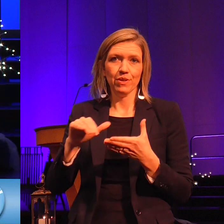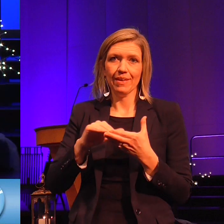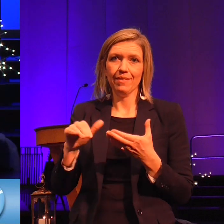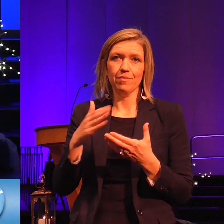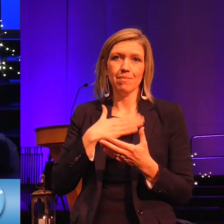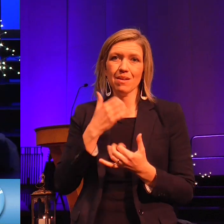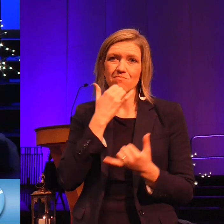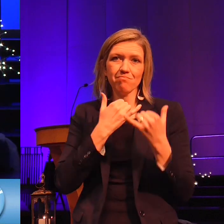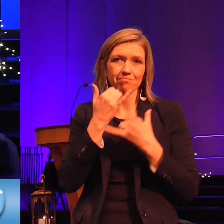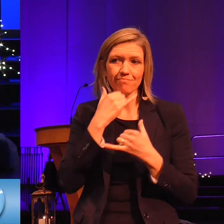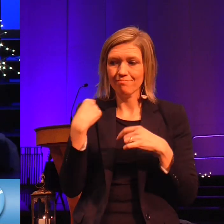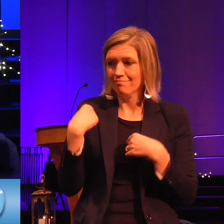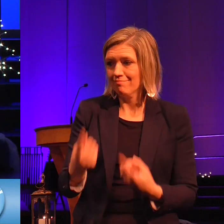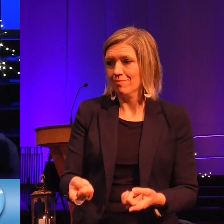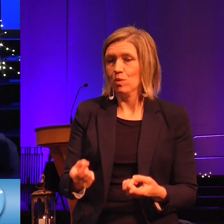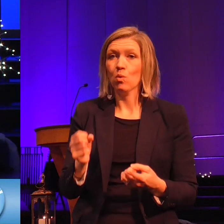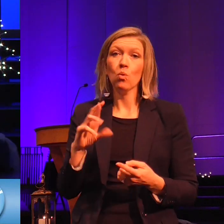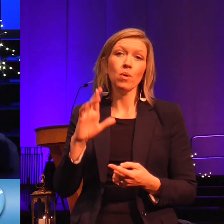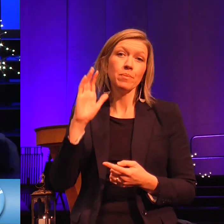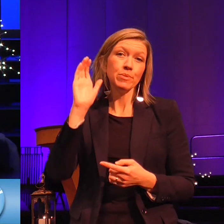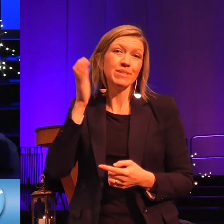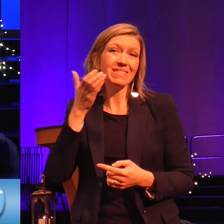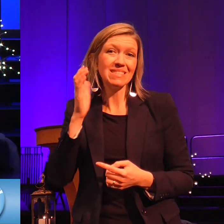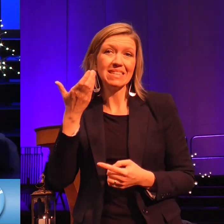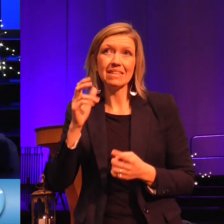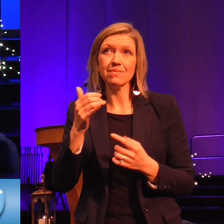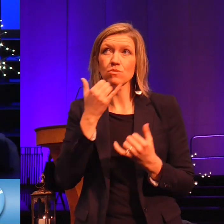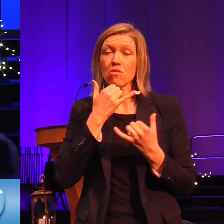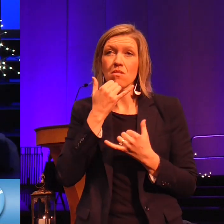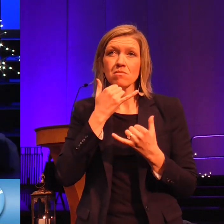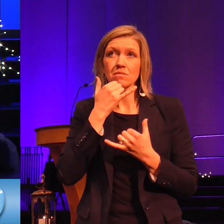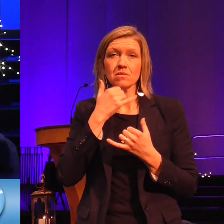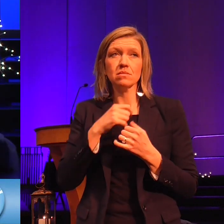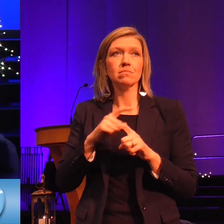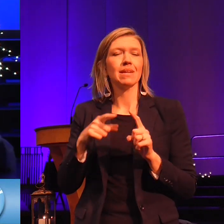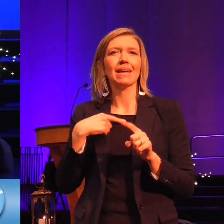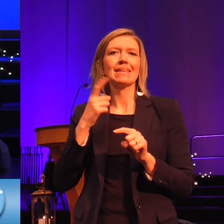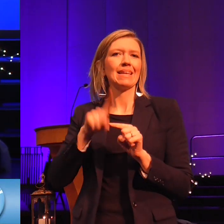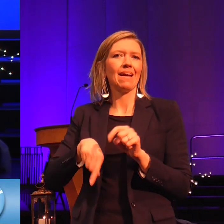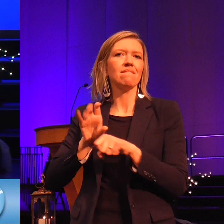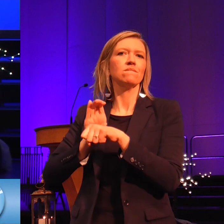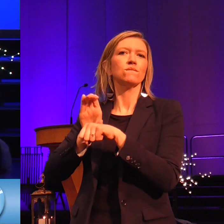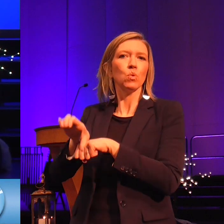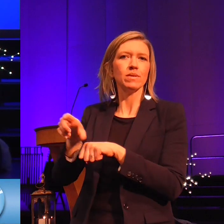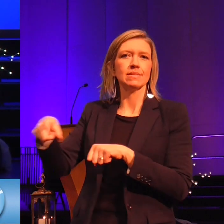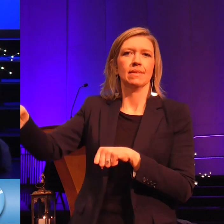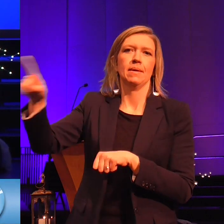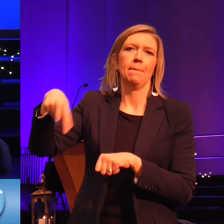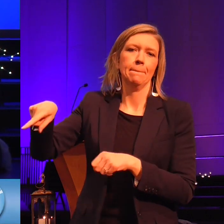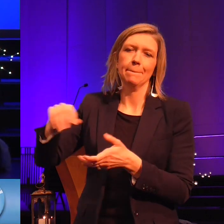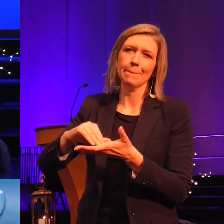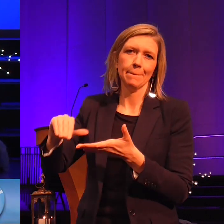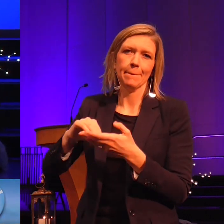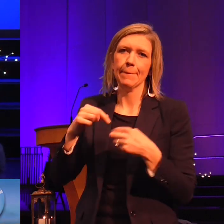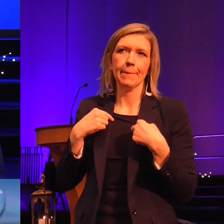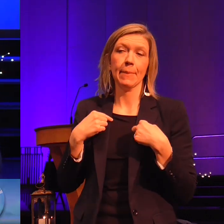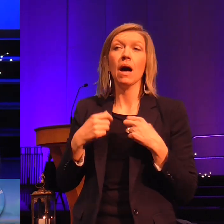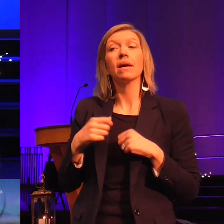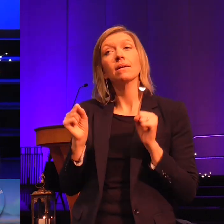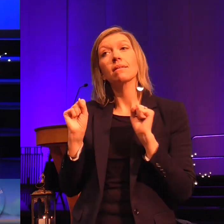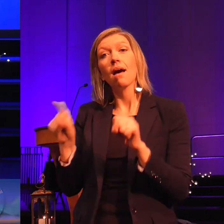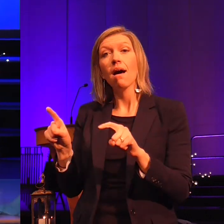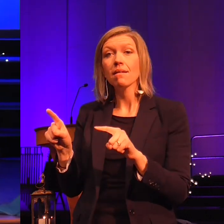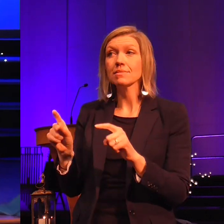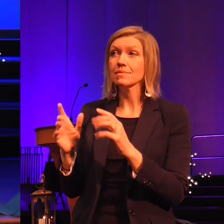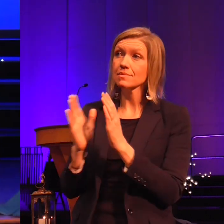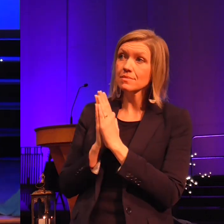done or perceived wrongs. But I can't force them to do that. I can ask them if they